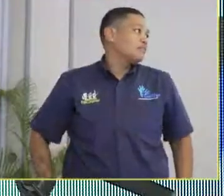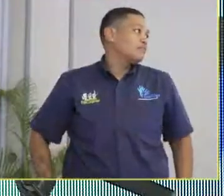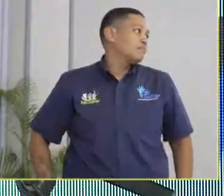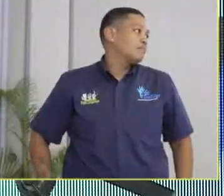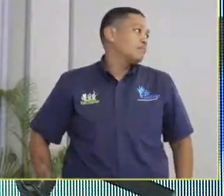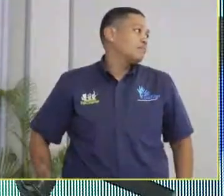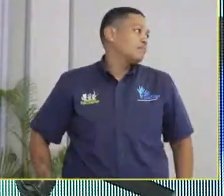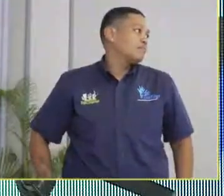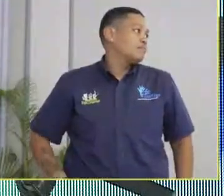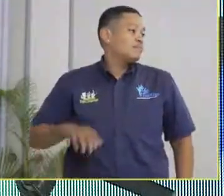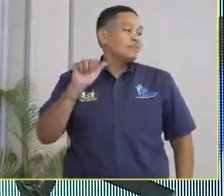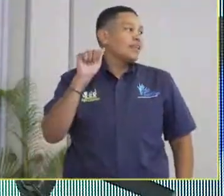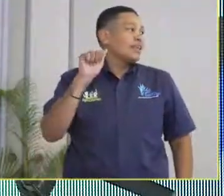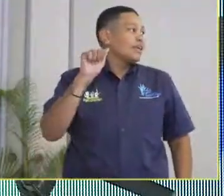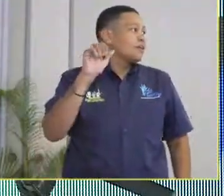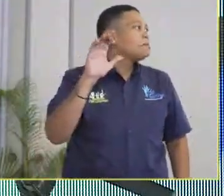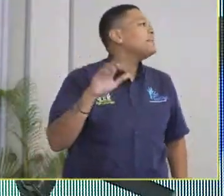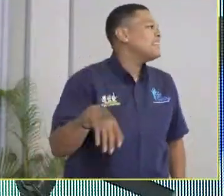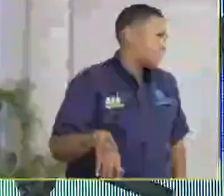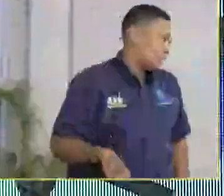I believe it's AC